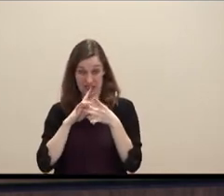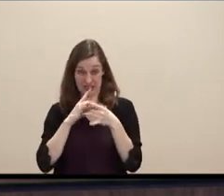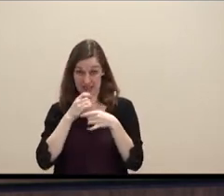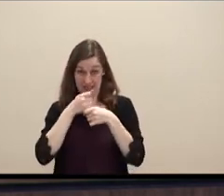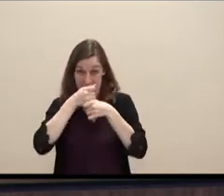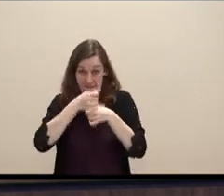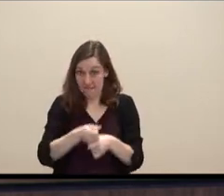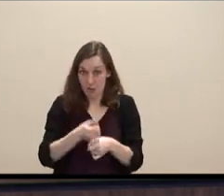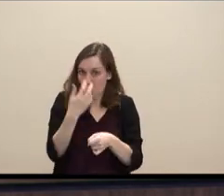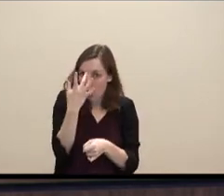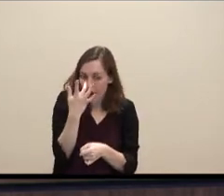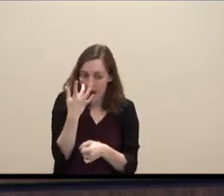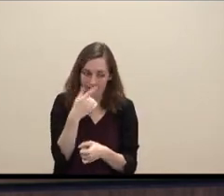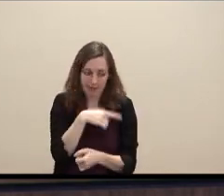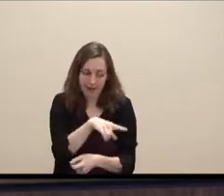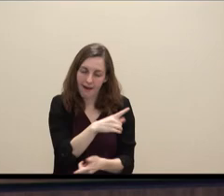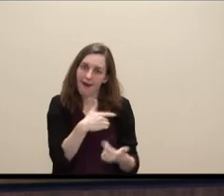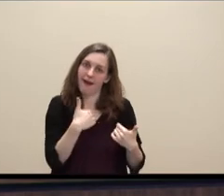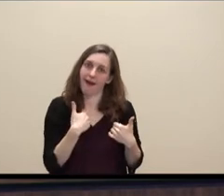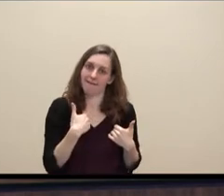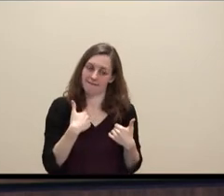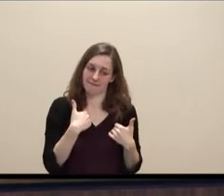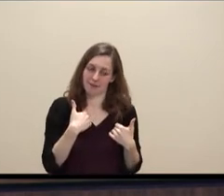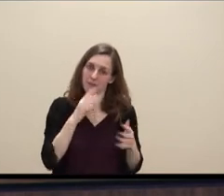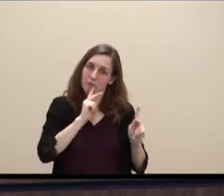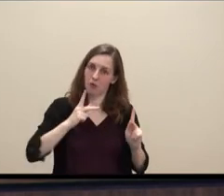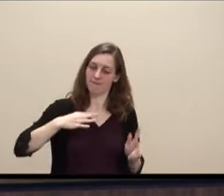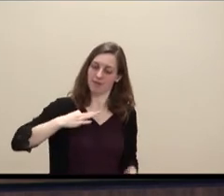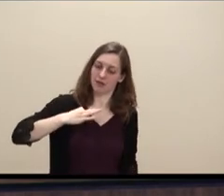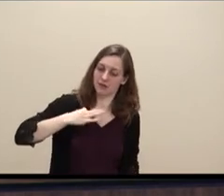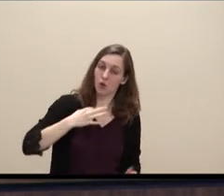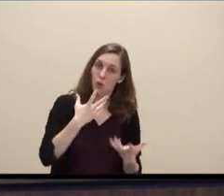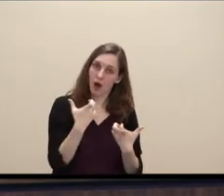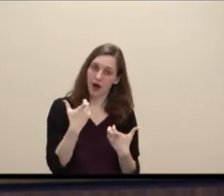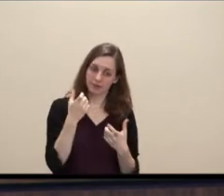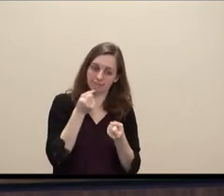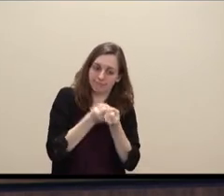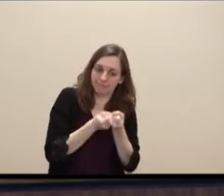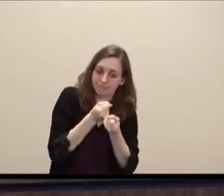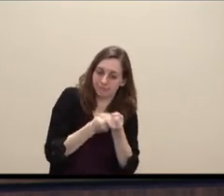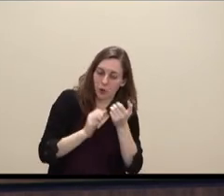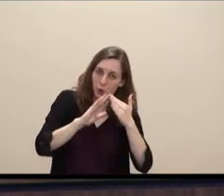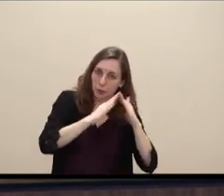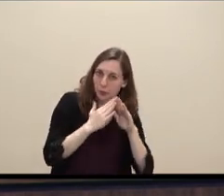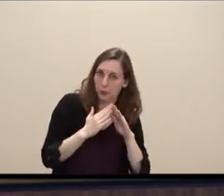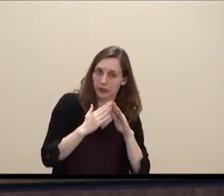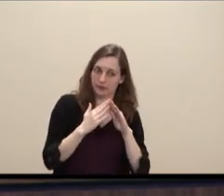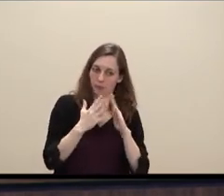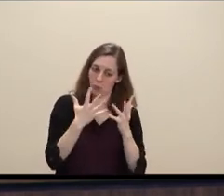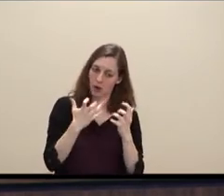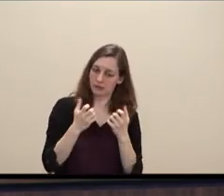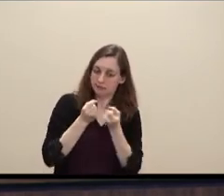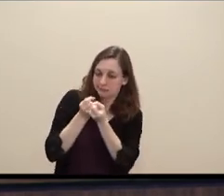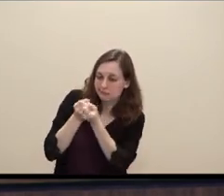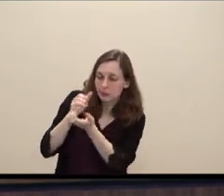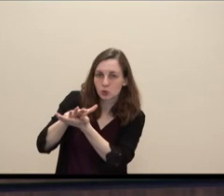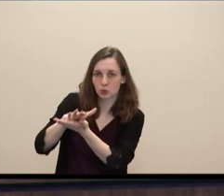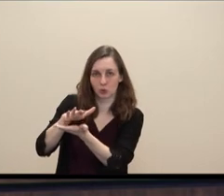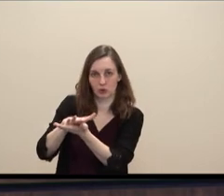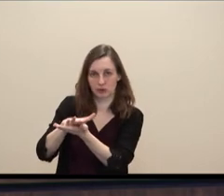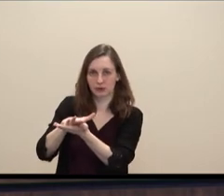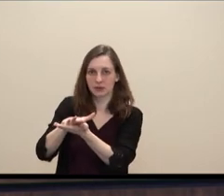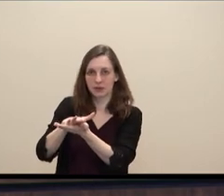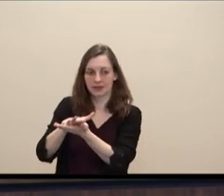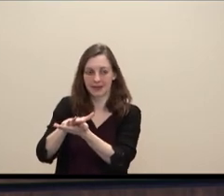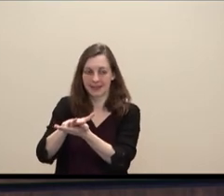of mentoring and volunteerism and people really wanting to get engaged in the from the community in the schools that